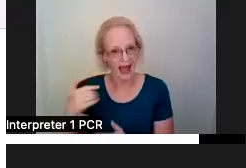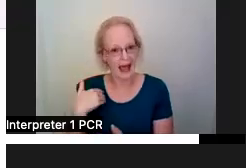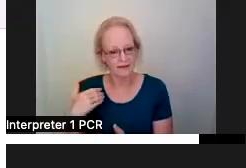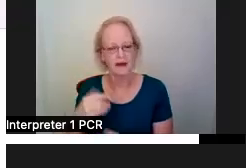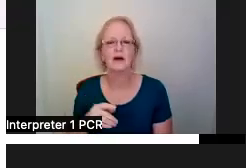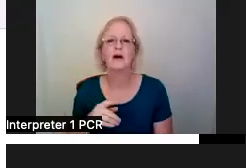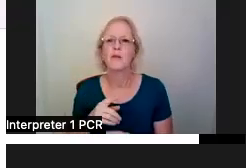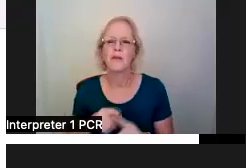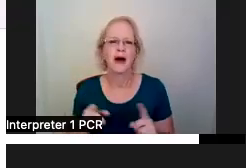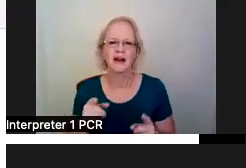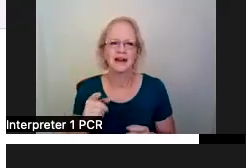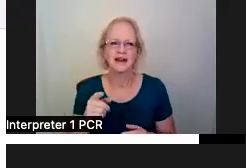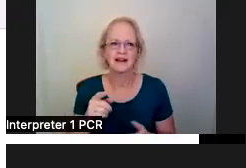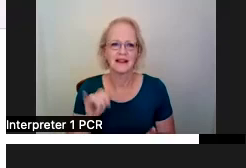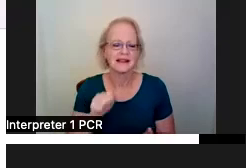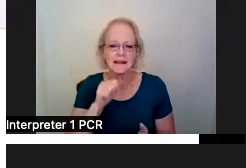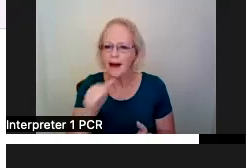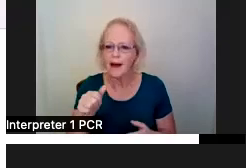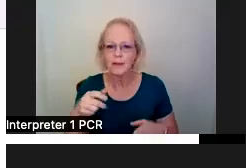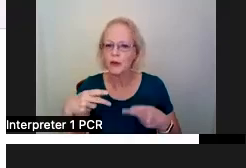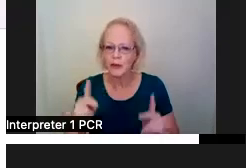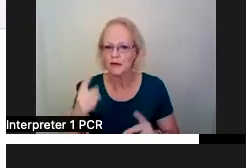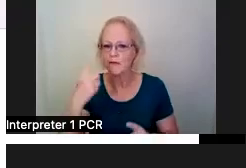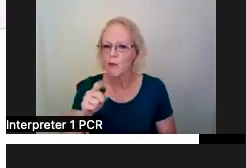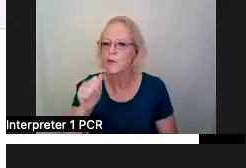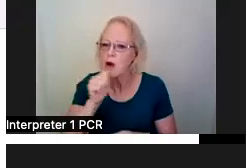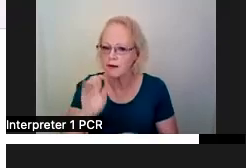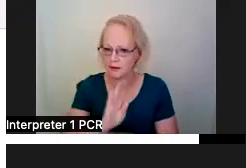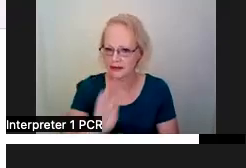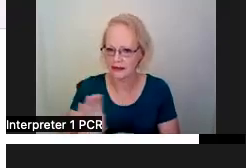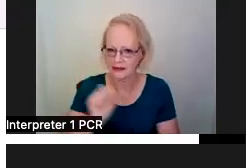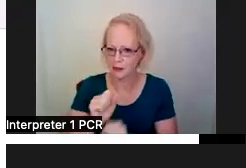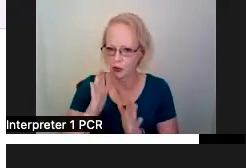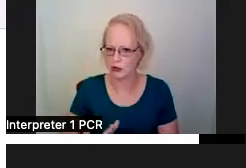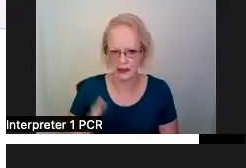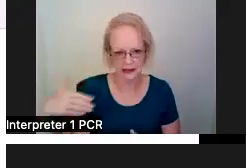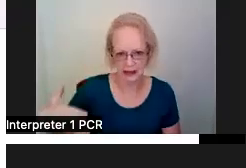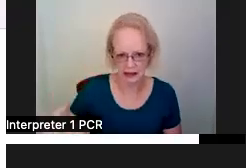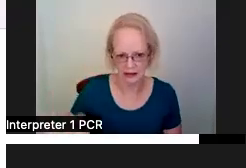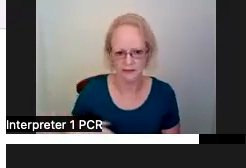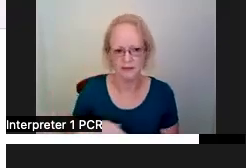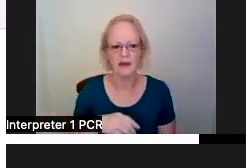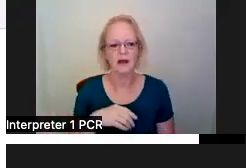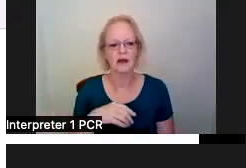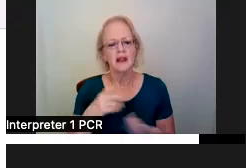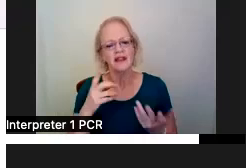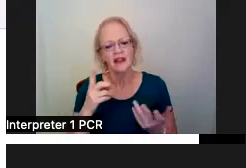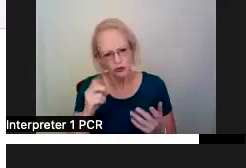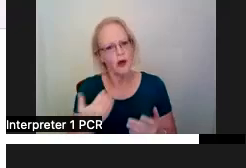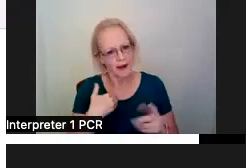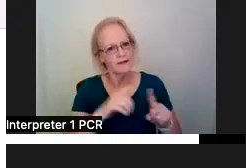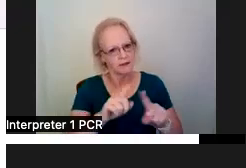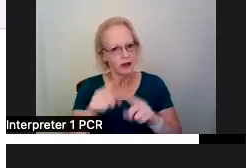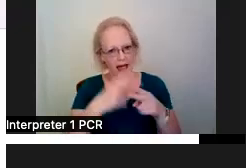permitted currently for private sector employees under ERISA. They go by a whole bunch of different